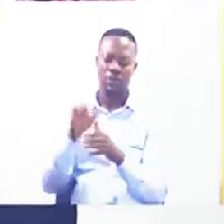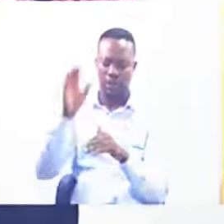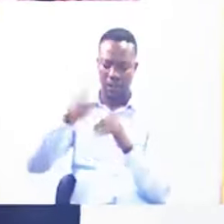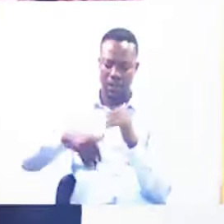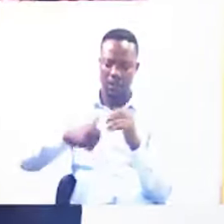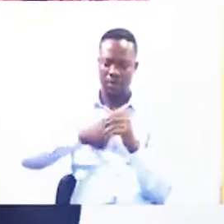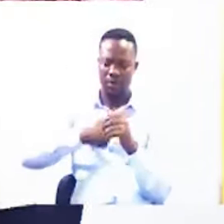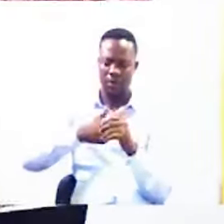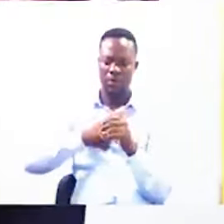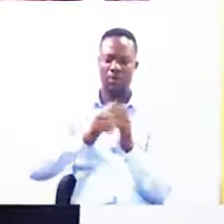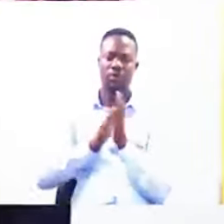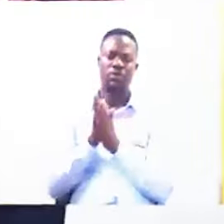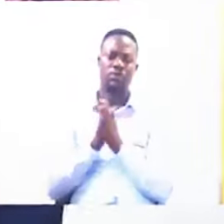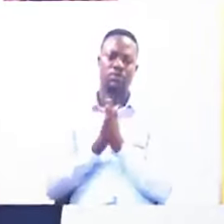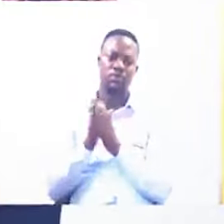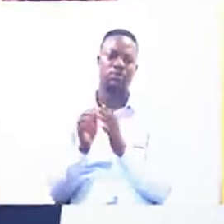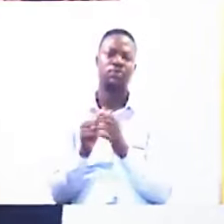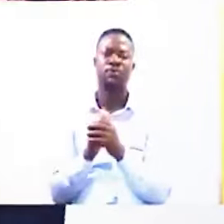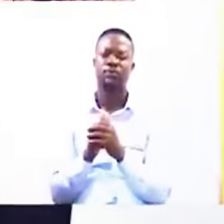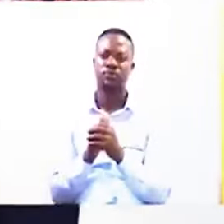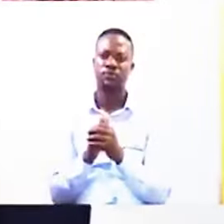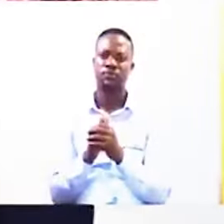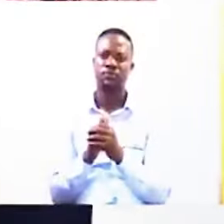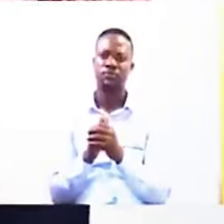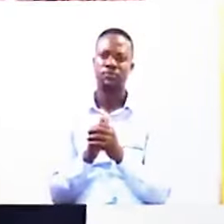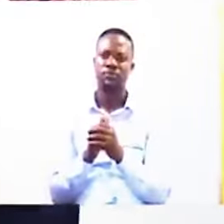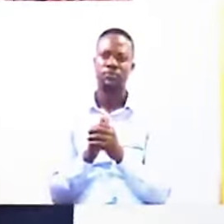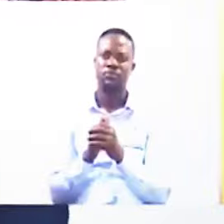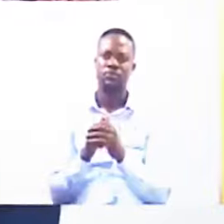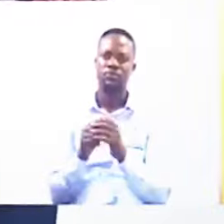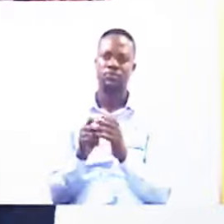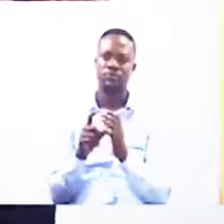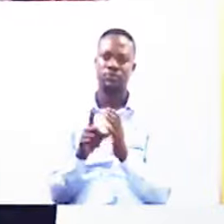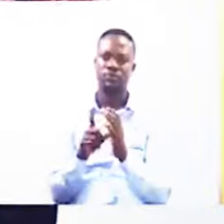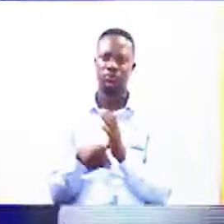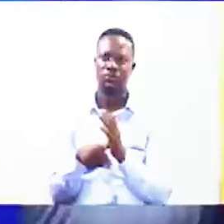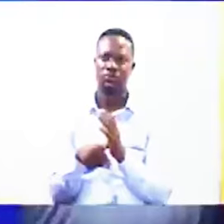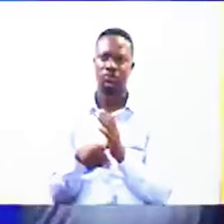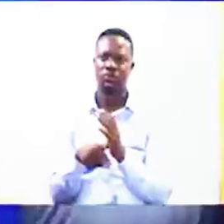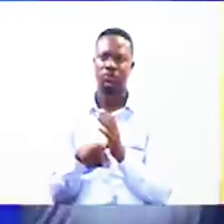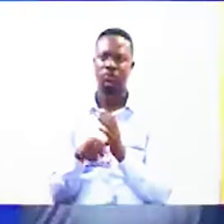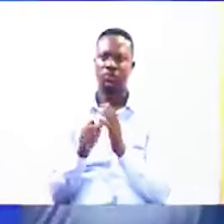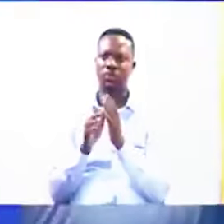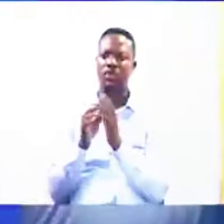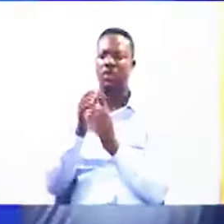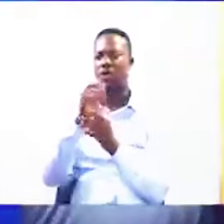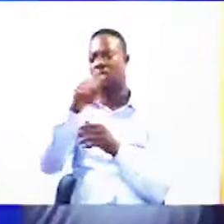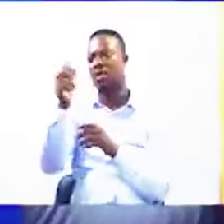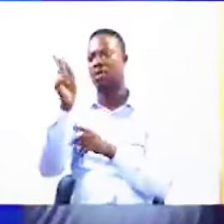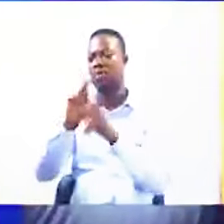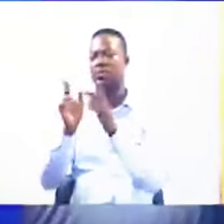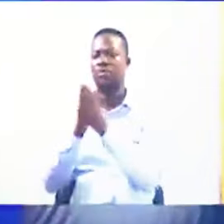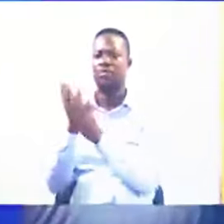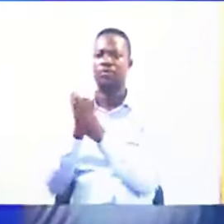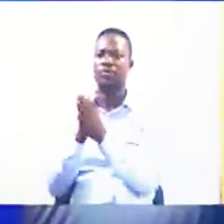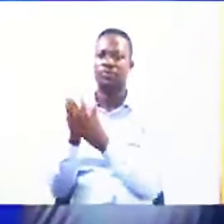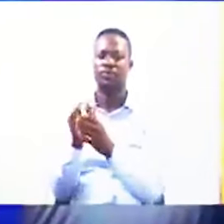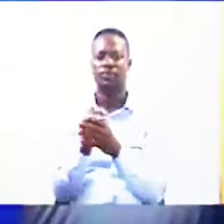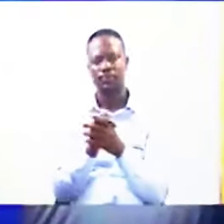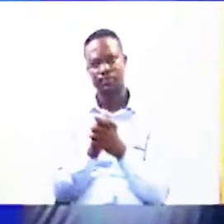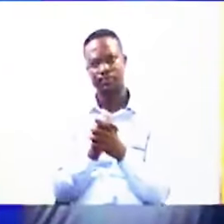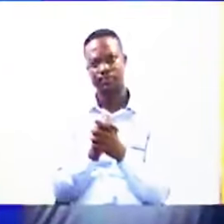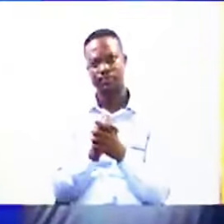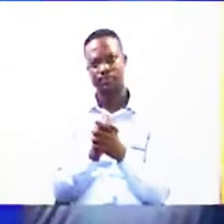own interests and the interests of some other people. And